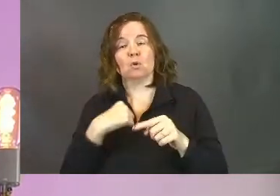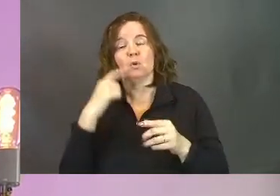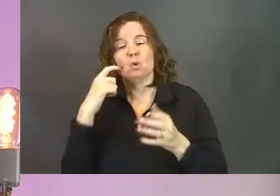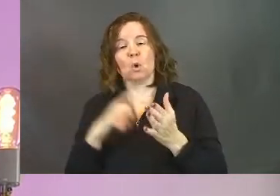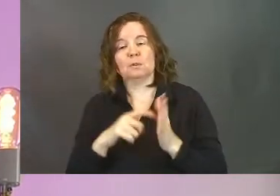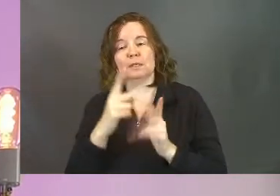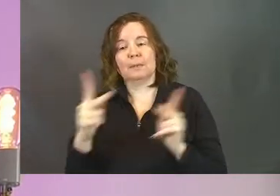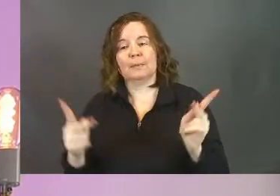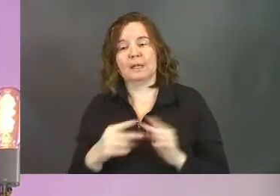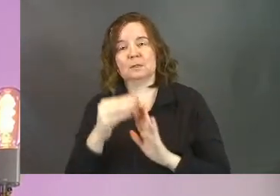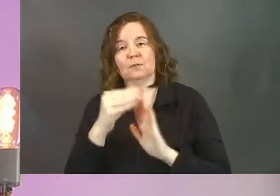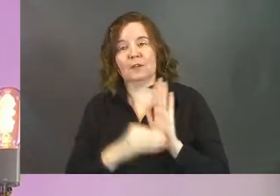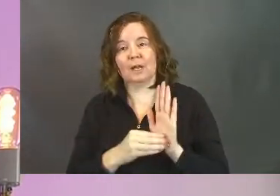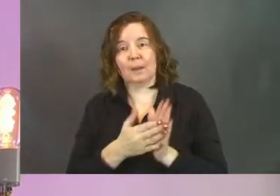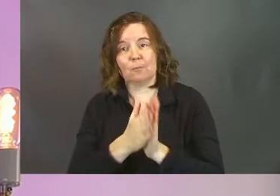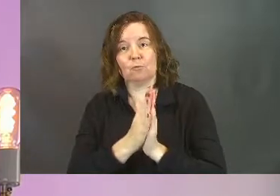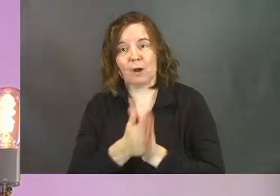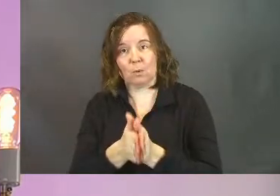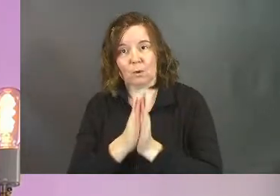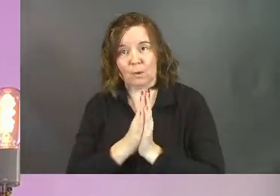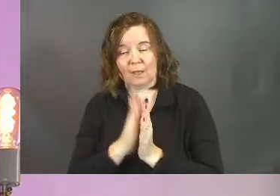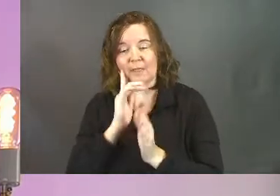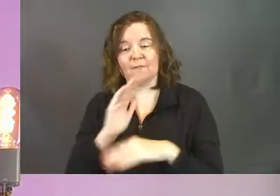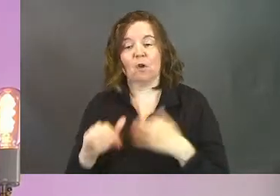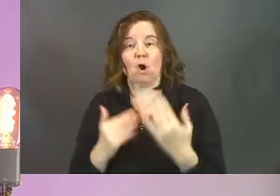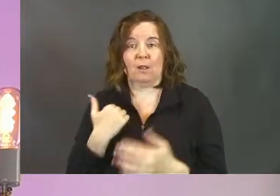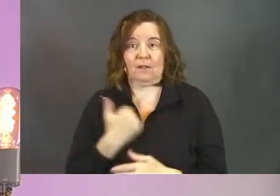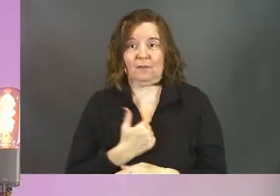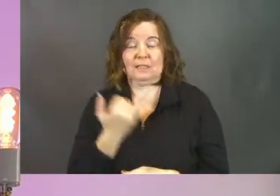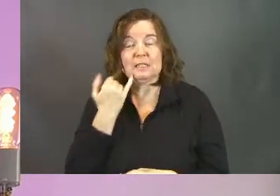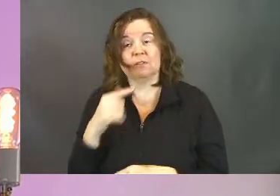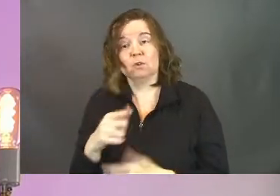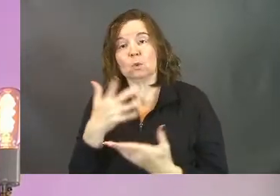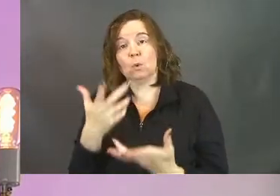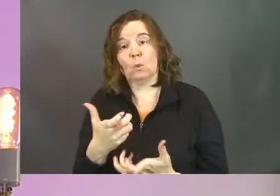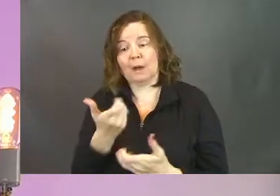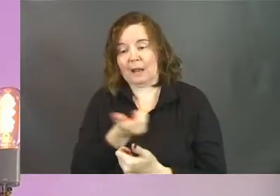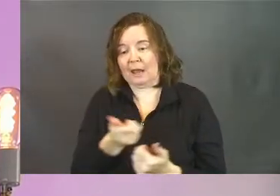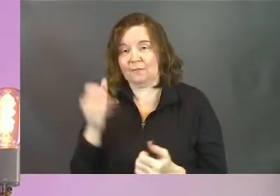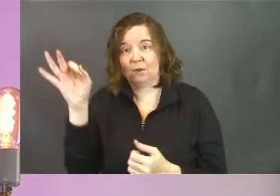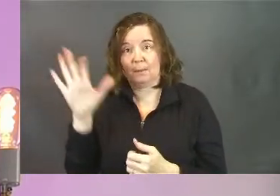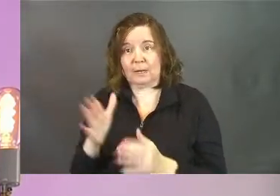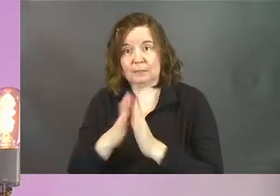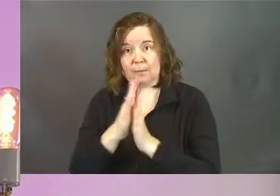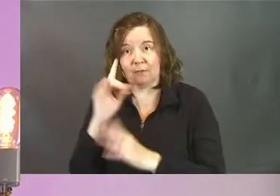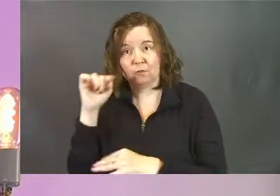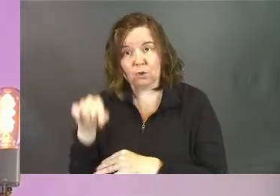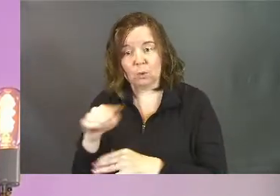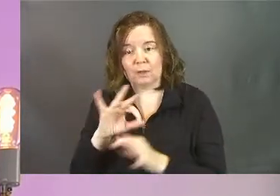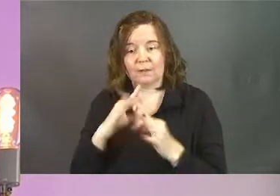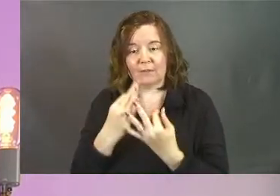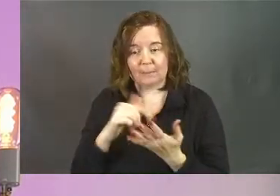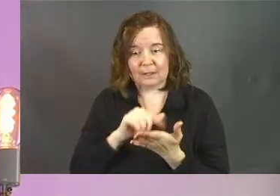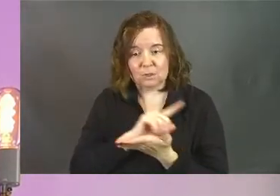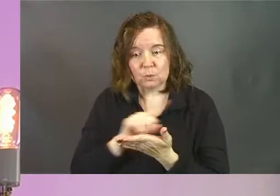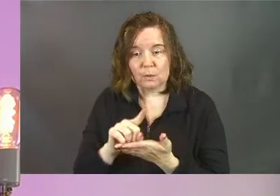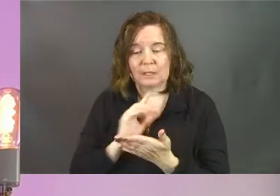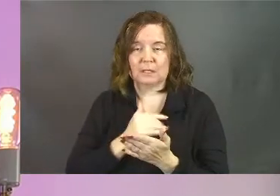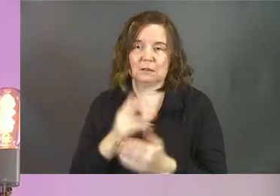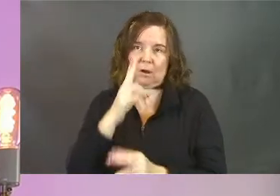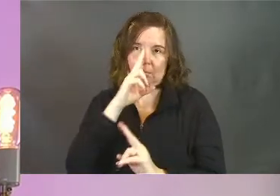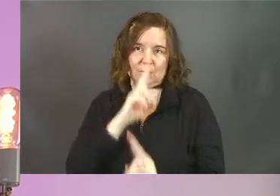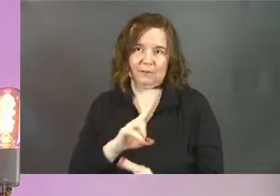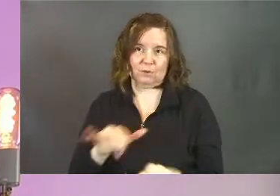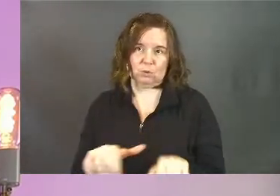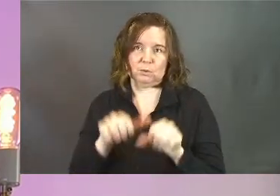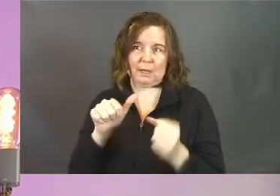for you to fill out prayer requests. And this is for all of us. If you would like any of our pastors to be praying for you and your family this week, it's our privilege